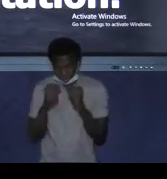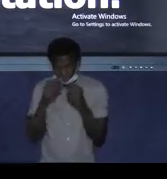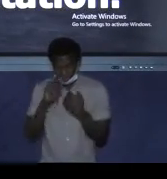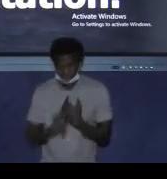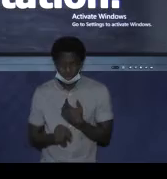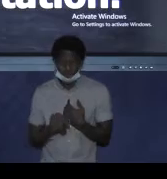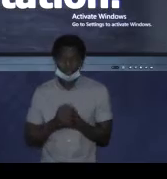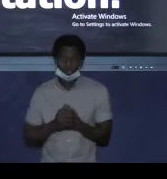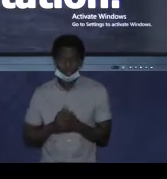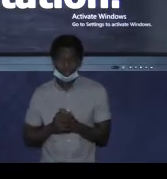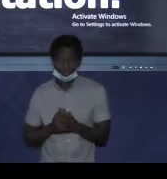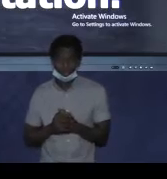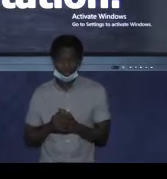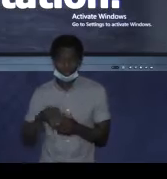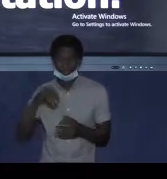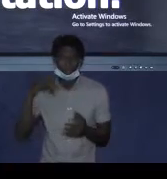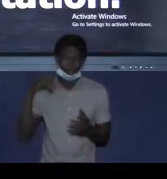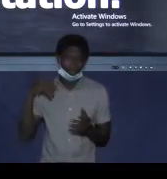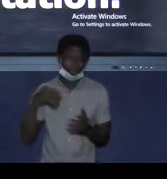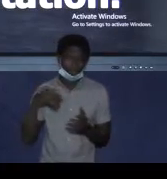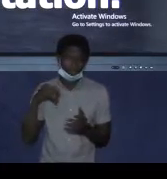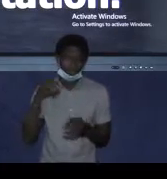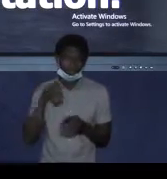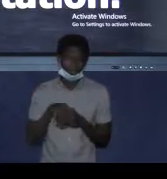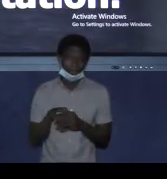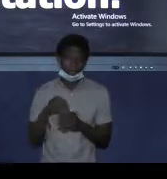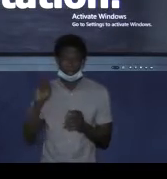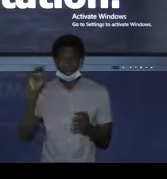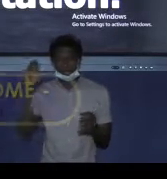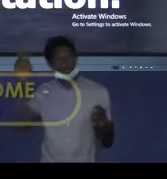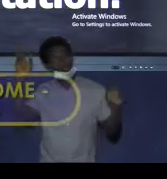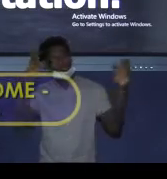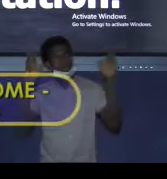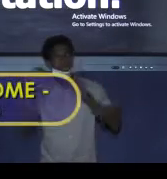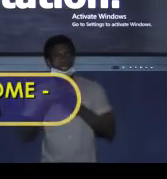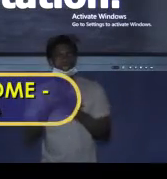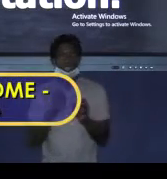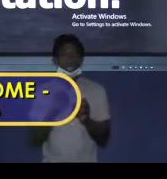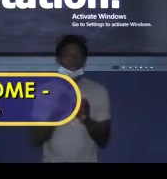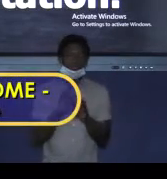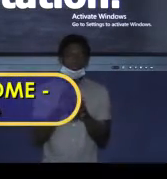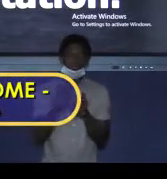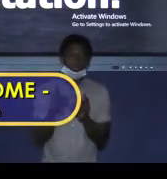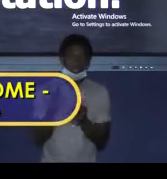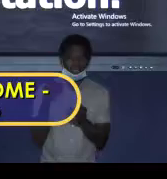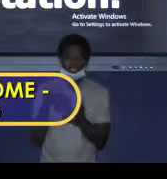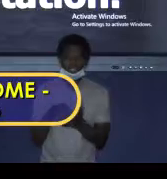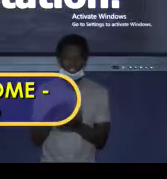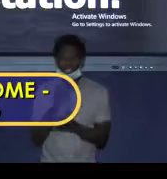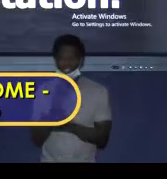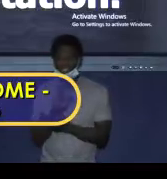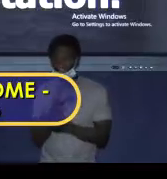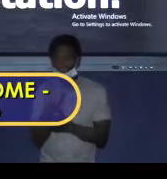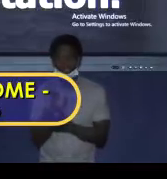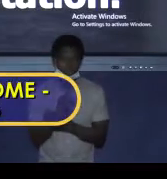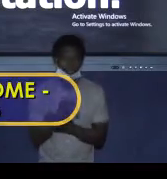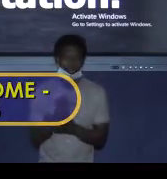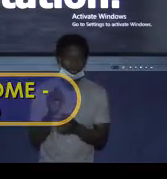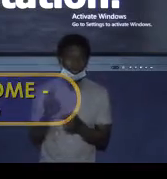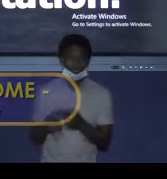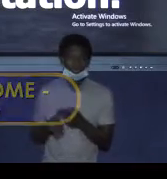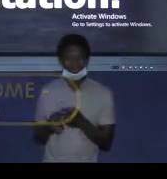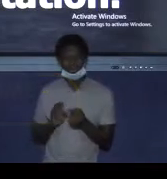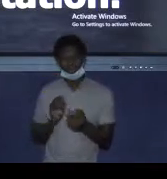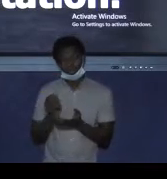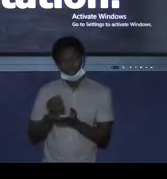thermometer that we use in recording daily temperature in weather station. That's for maximum, but this is used mainly